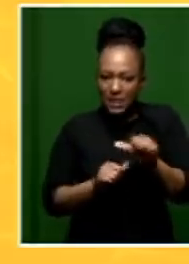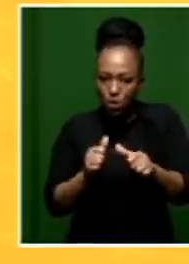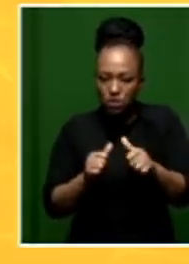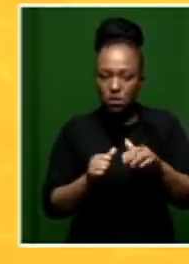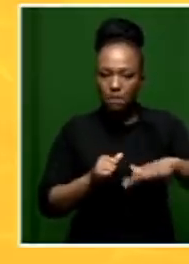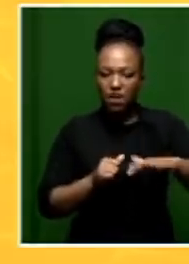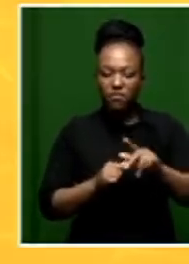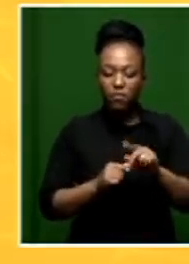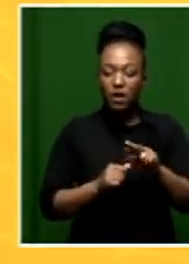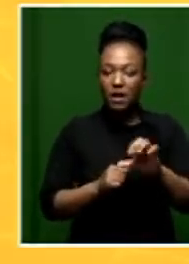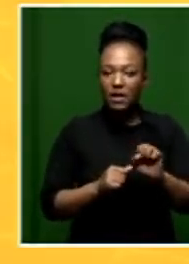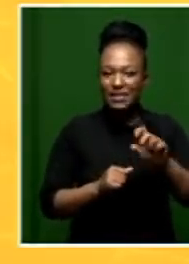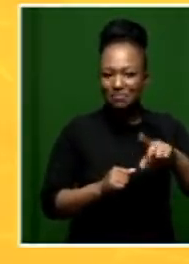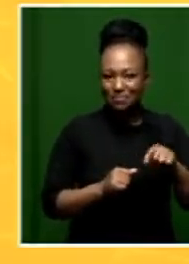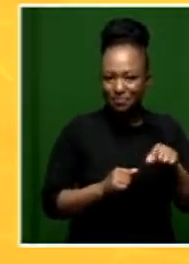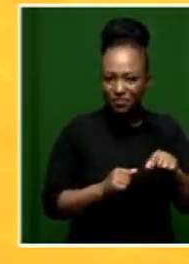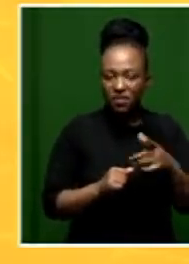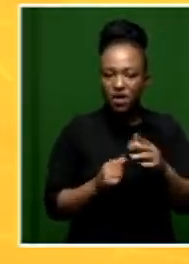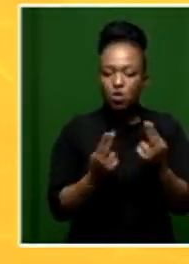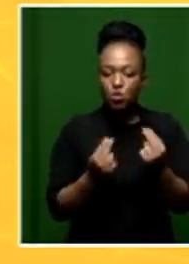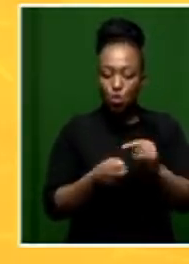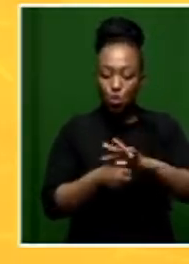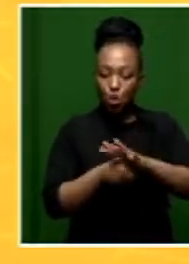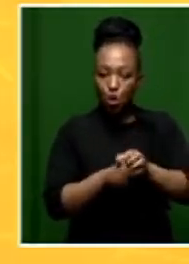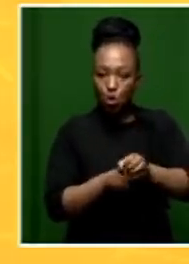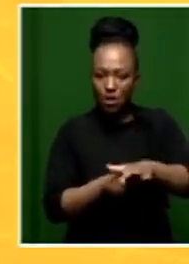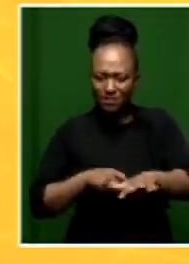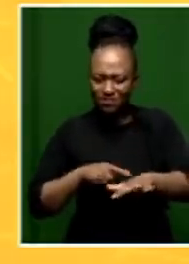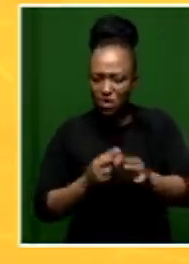Platform, KRISP, and discussing with us the new COVID-19 variant, among other things.